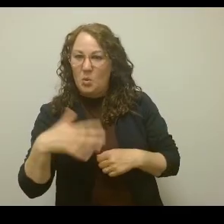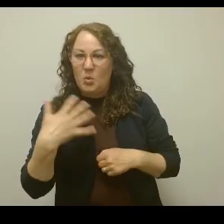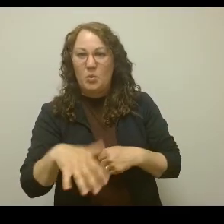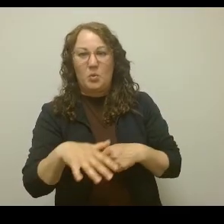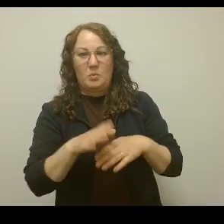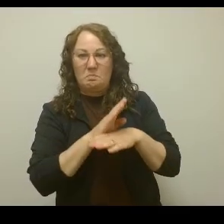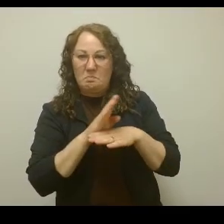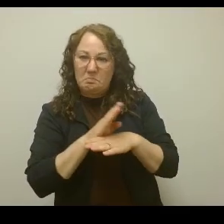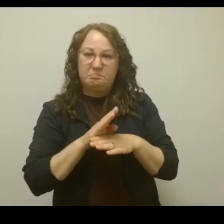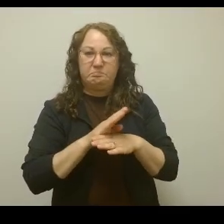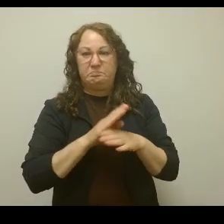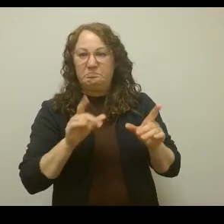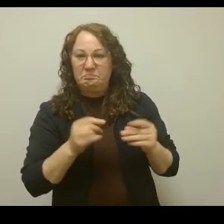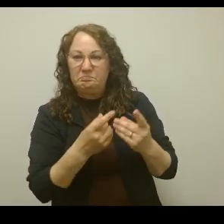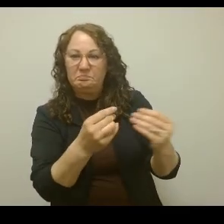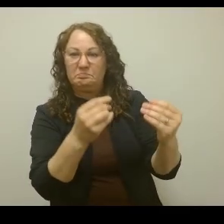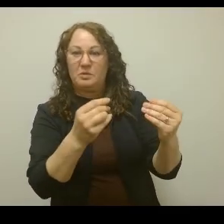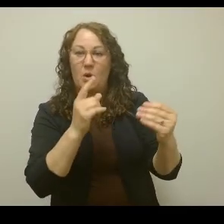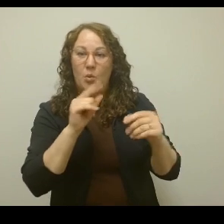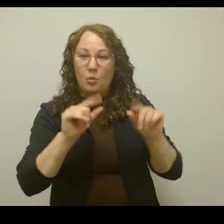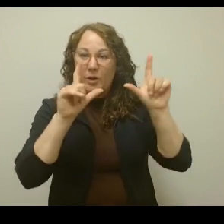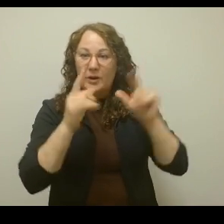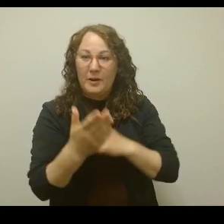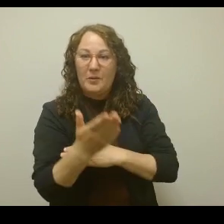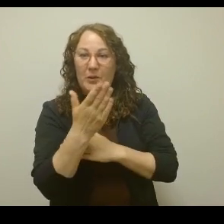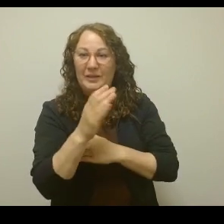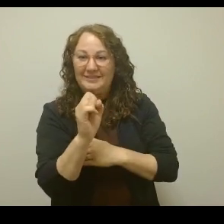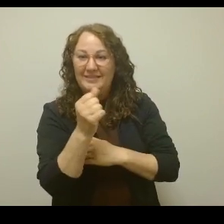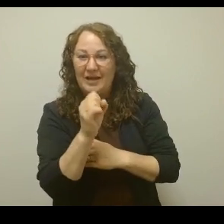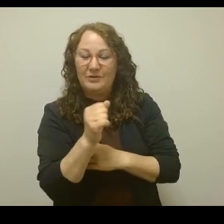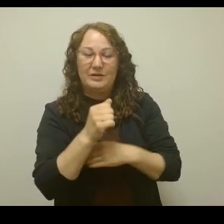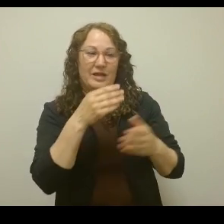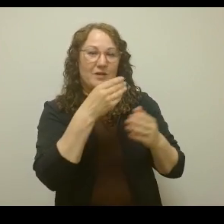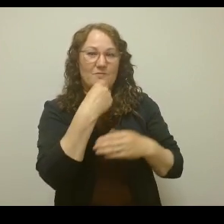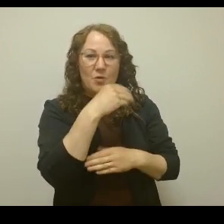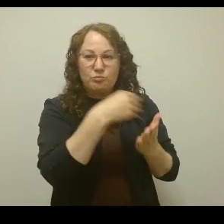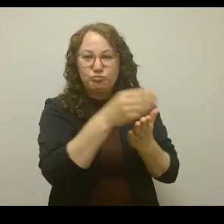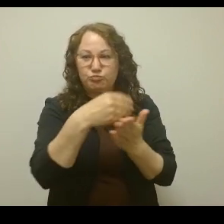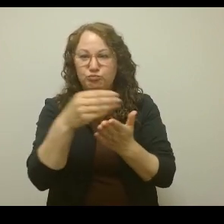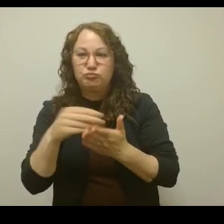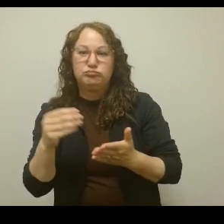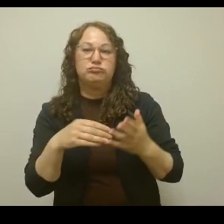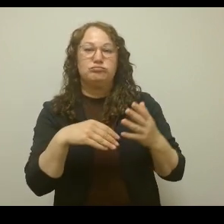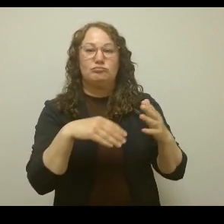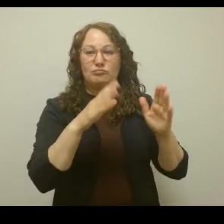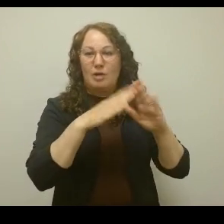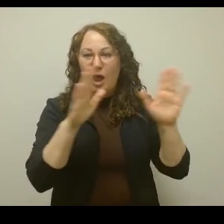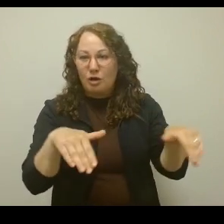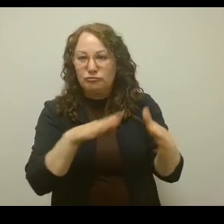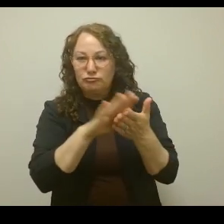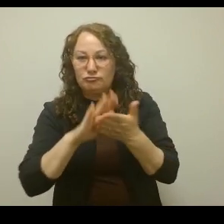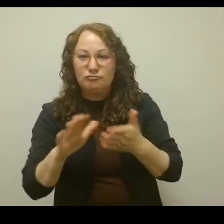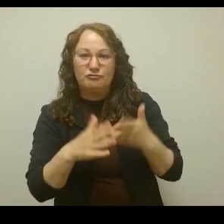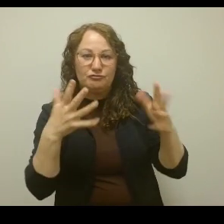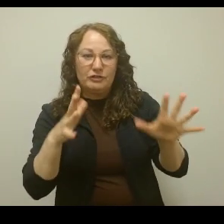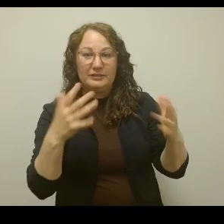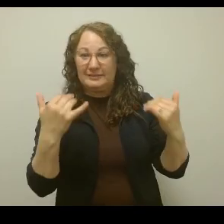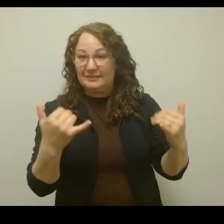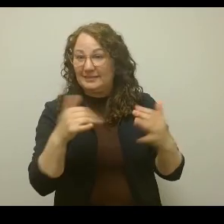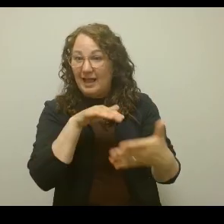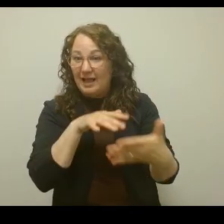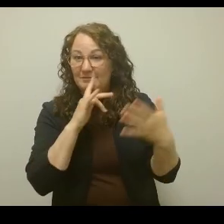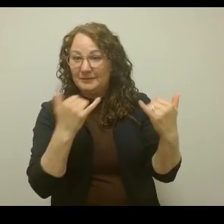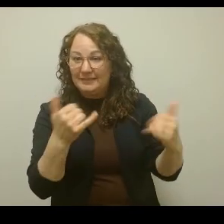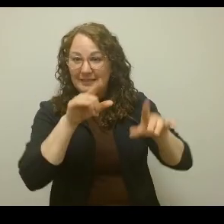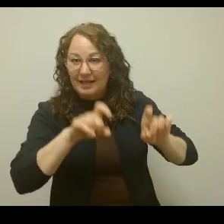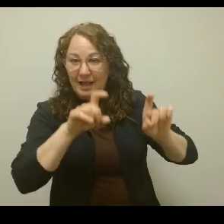weekend. I woke up early on Saturday to get my grocery shopping and house chores done. I studied for today's test and finished